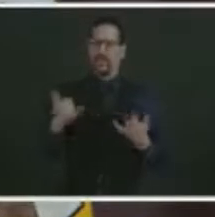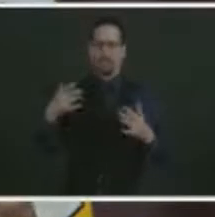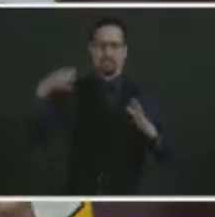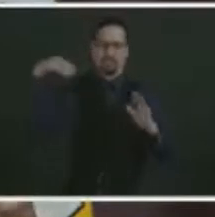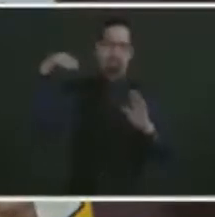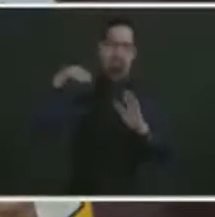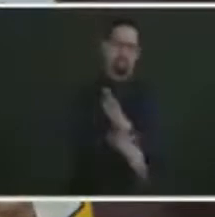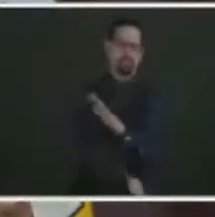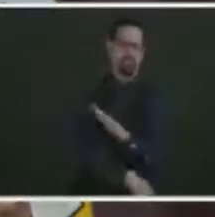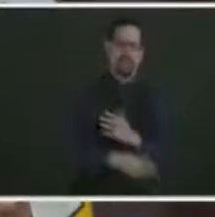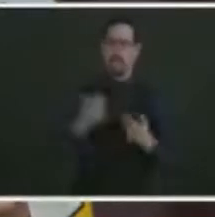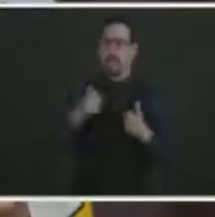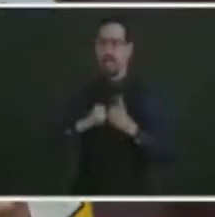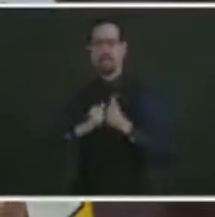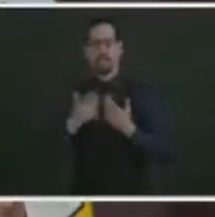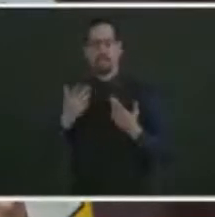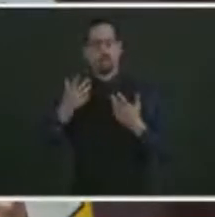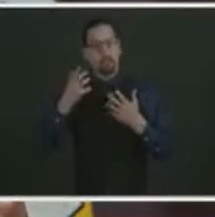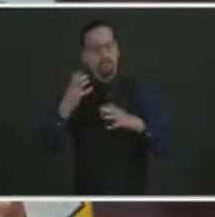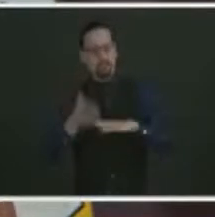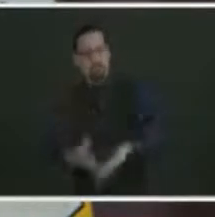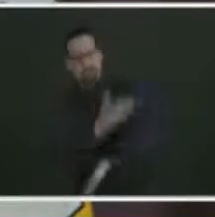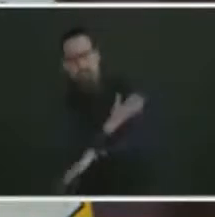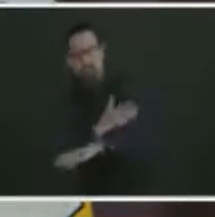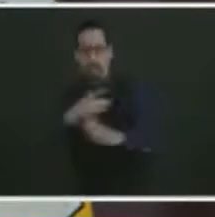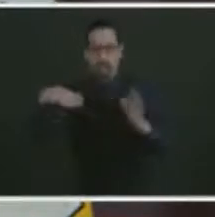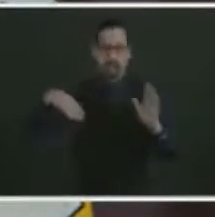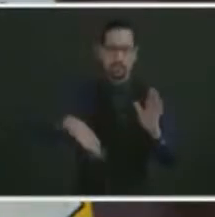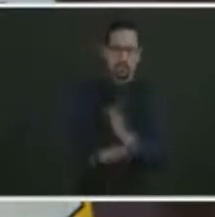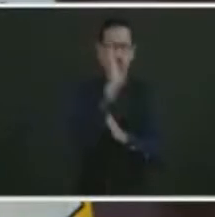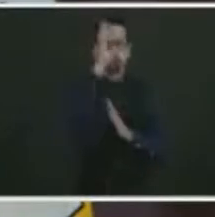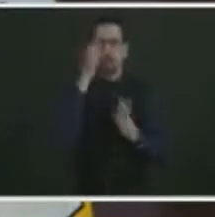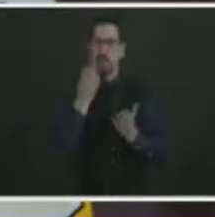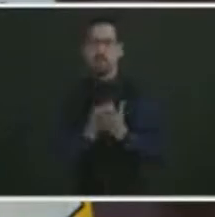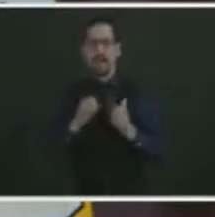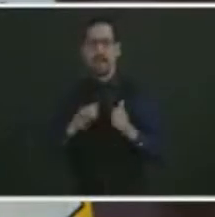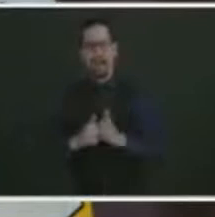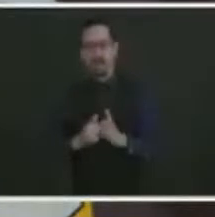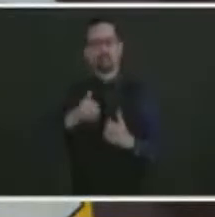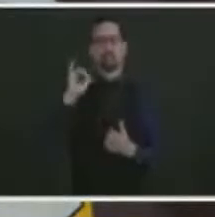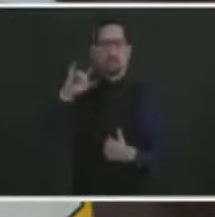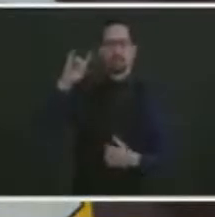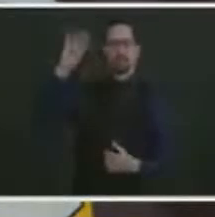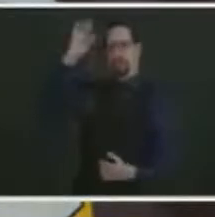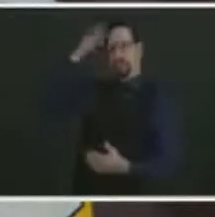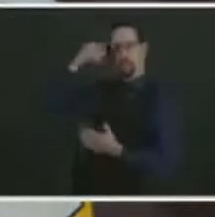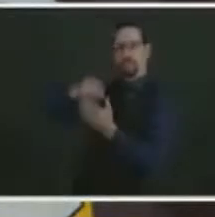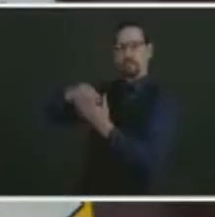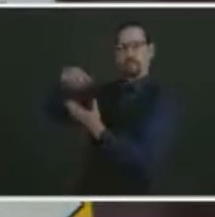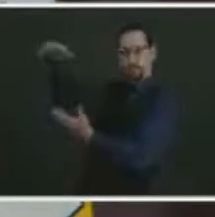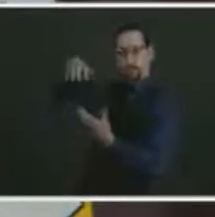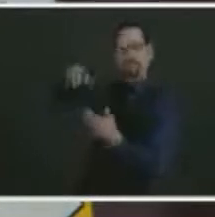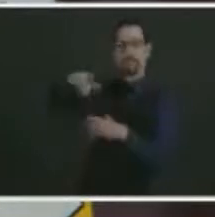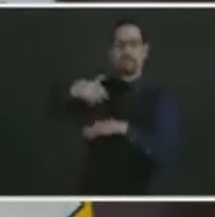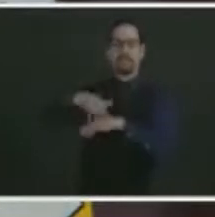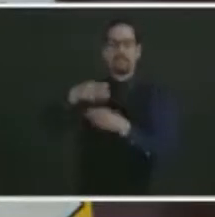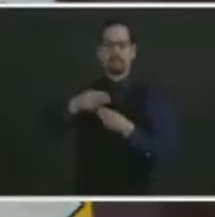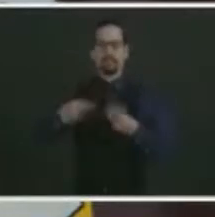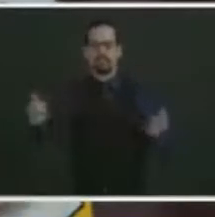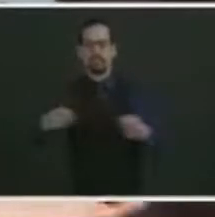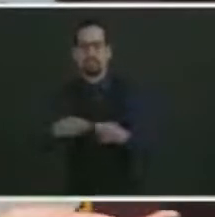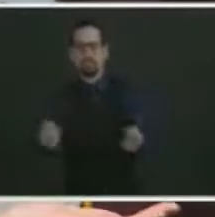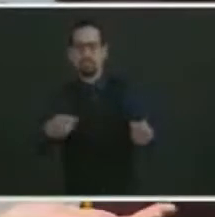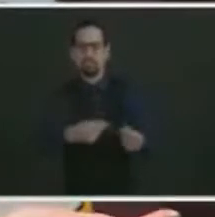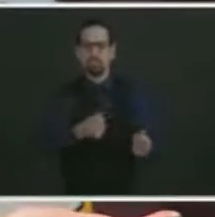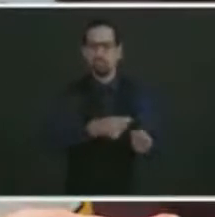out of that recession is going to depend on whether they send more aid to states. If they don't, we're going to add to the unemployment rate. We're going to have